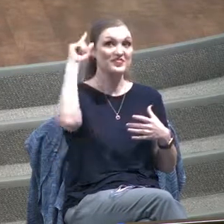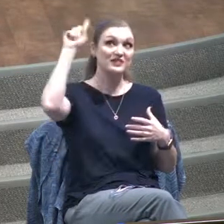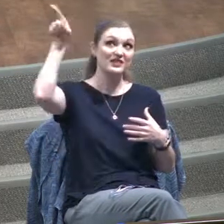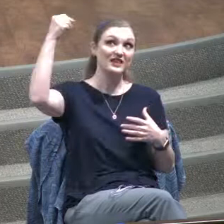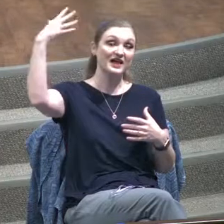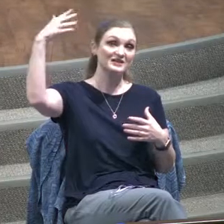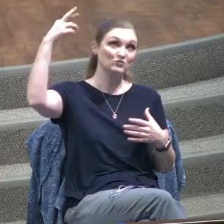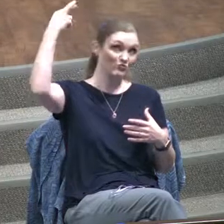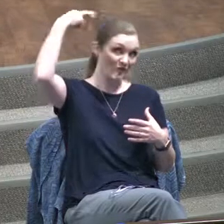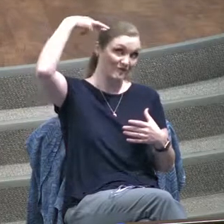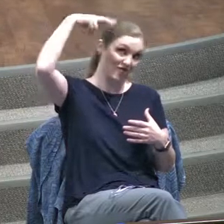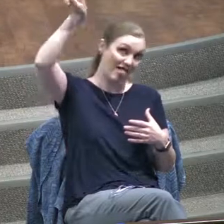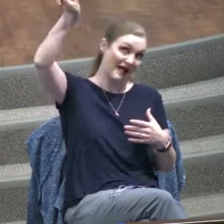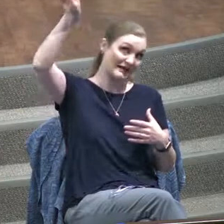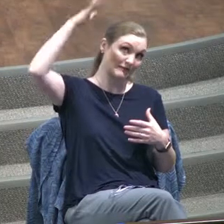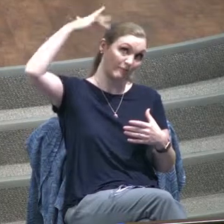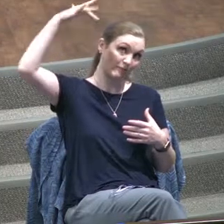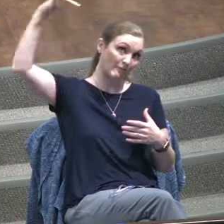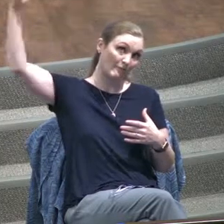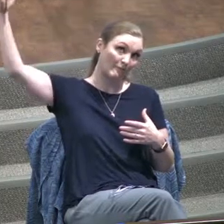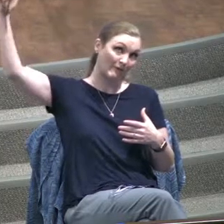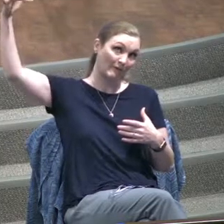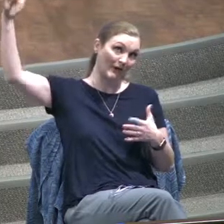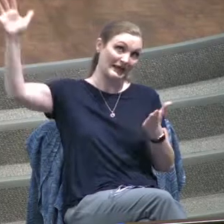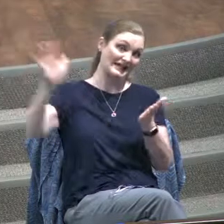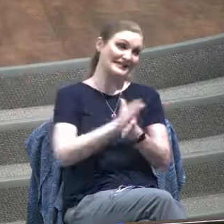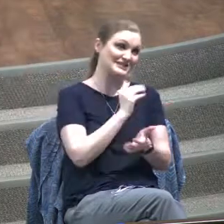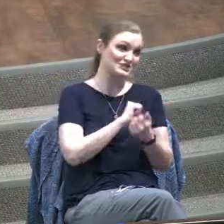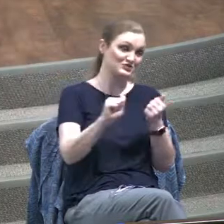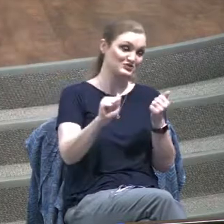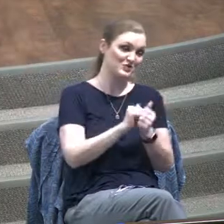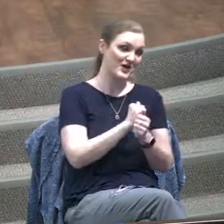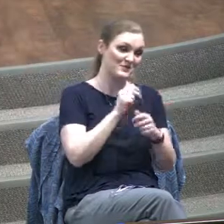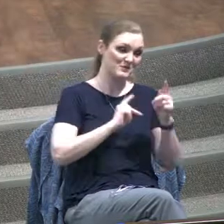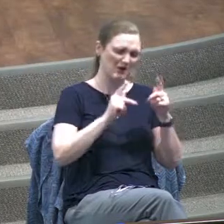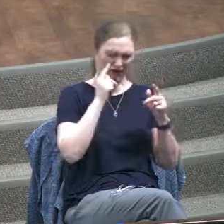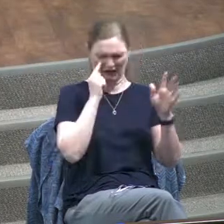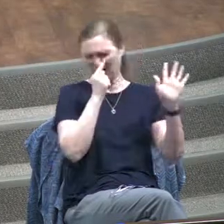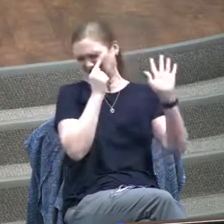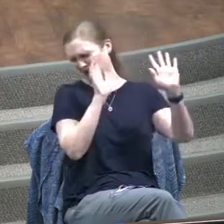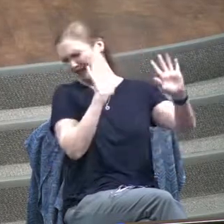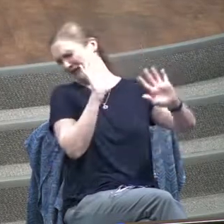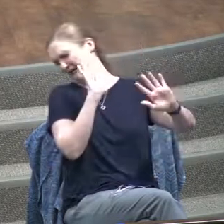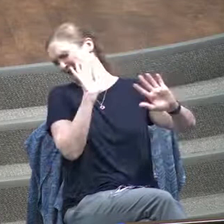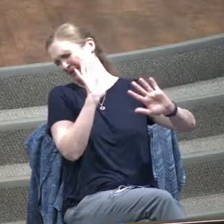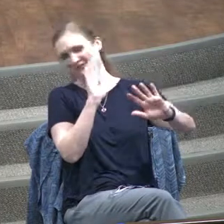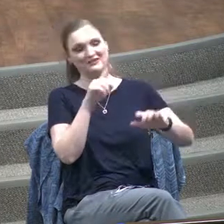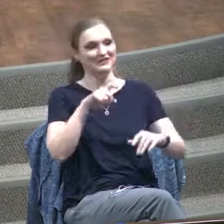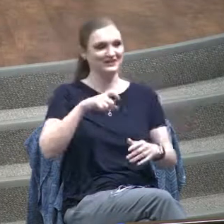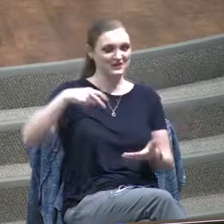it destroyed the broadcast. So I had to get back up here.